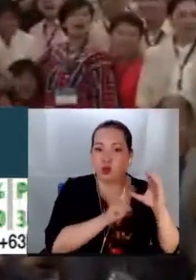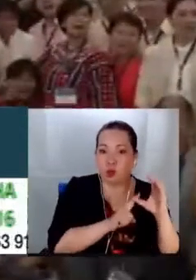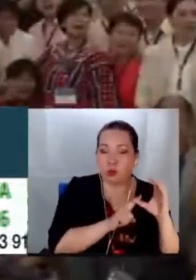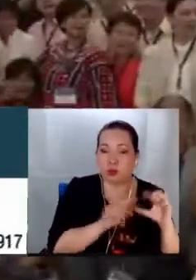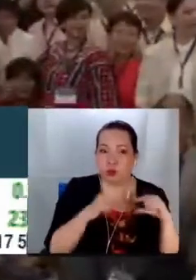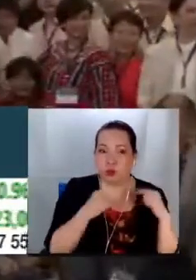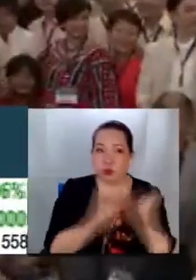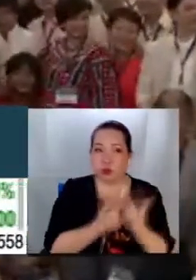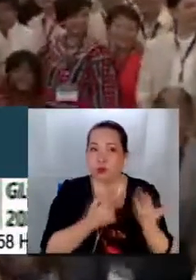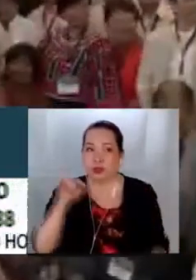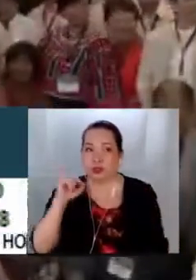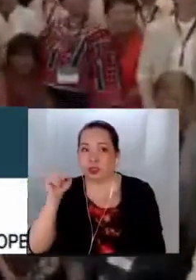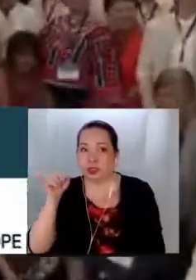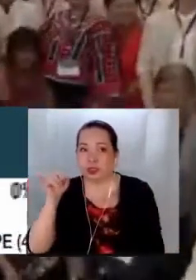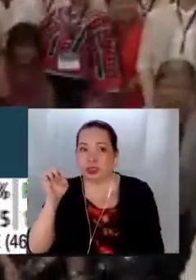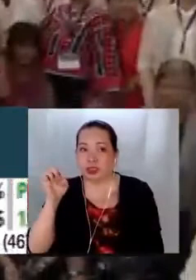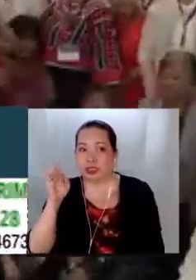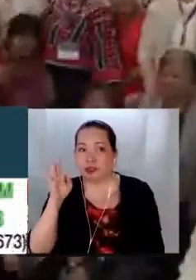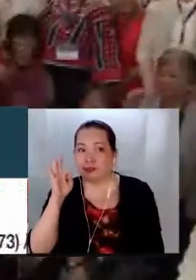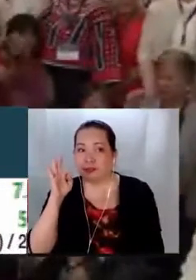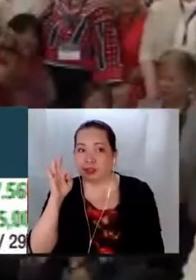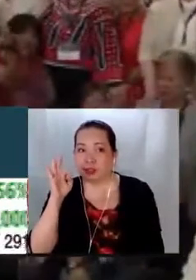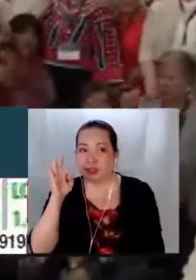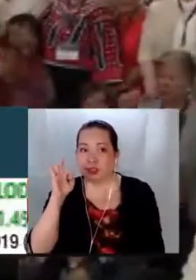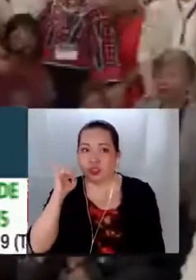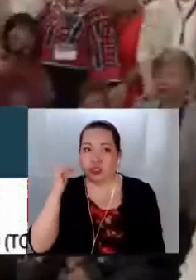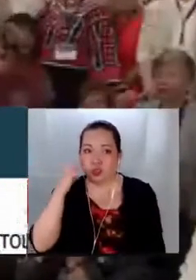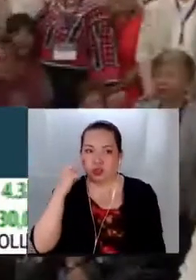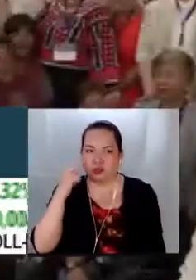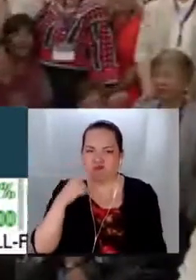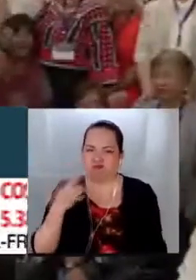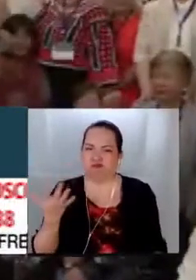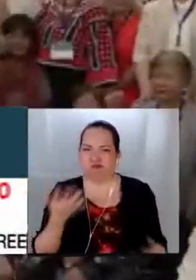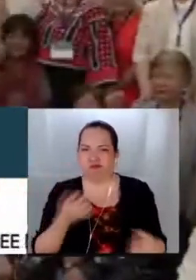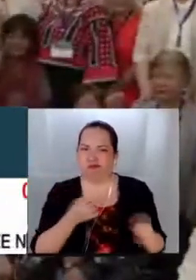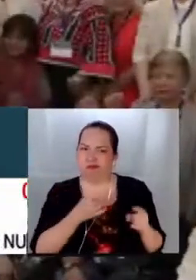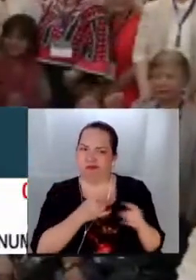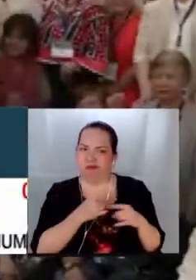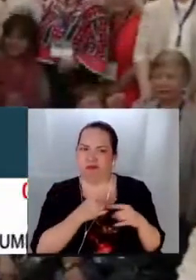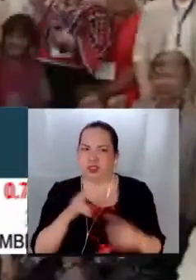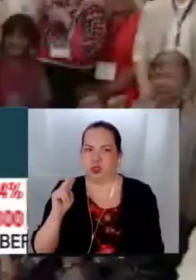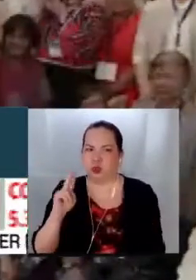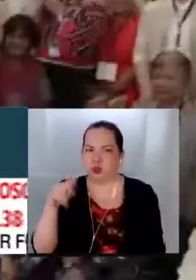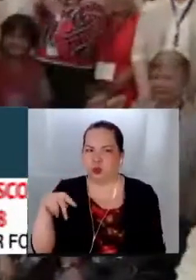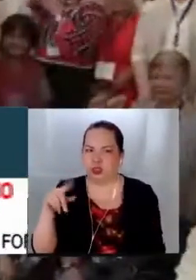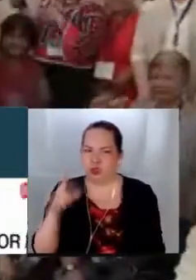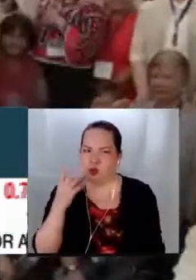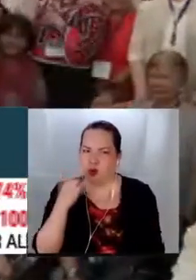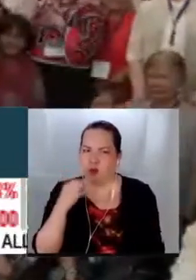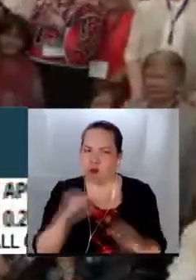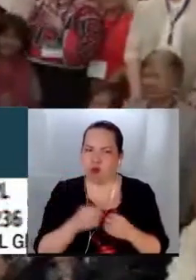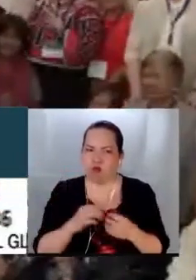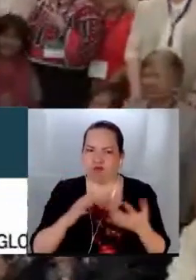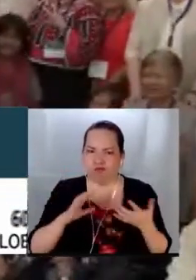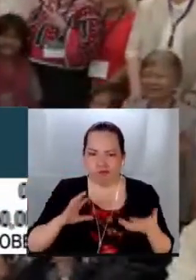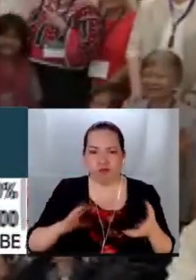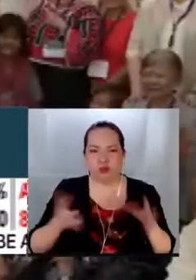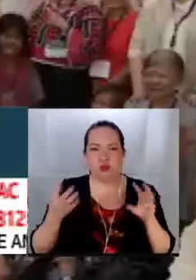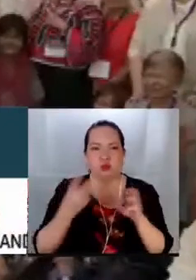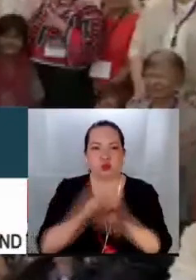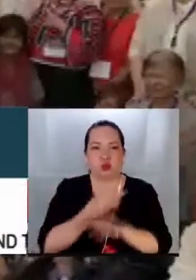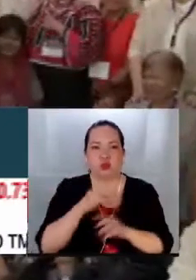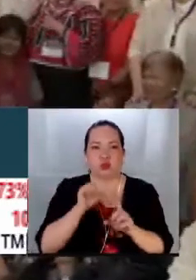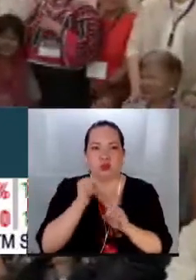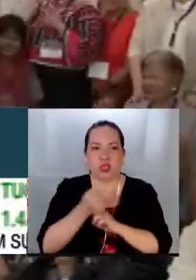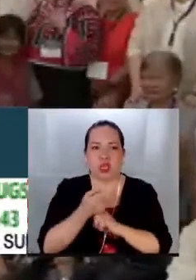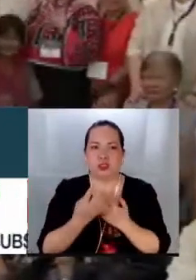Gurung and Junior Ramos criticized the NUPL for exacerbating the situation and for allegedly forcing them to